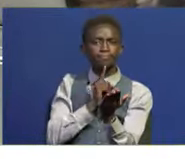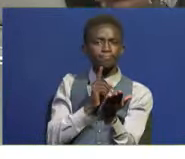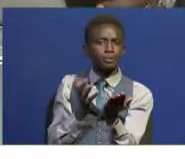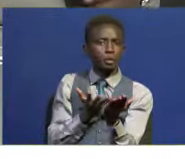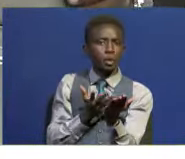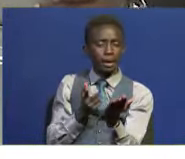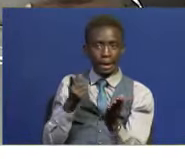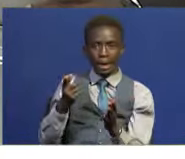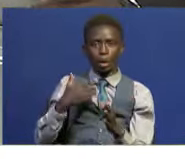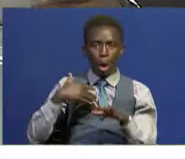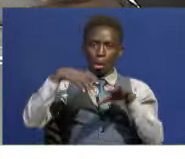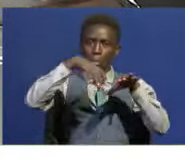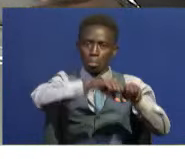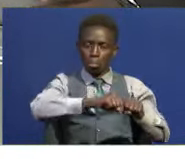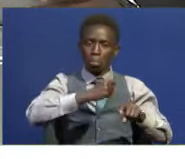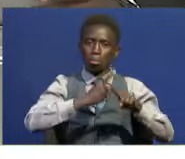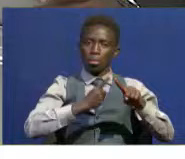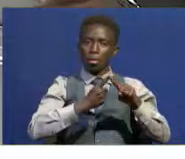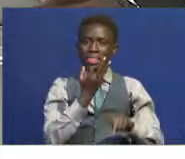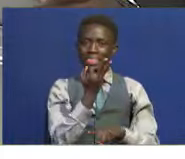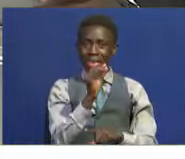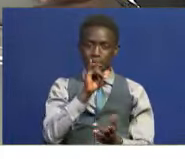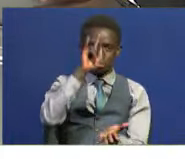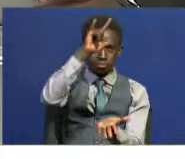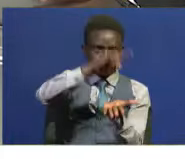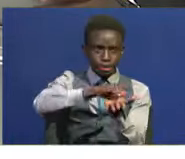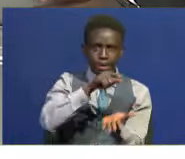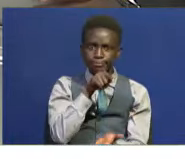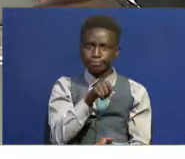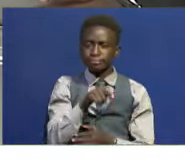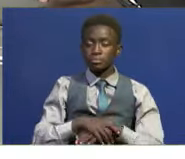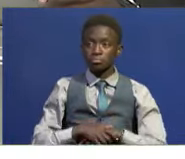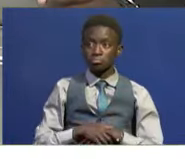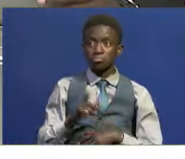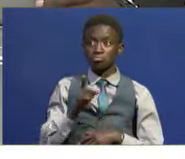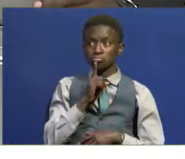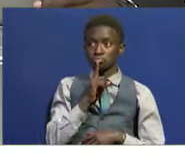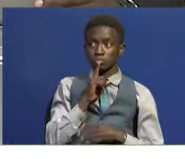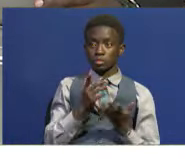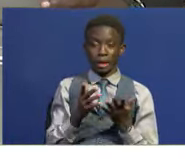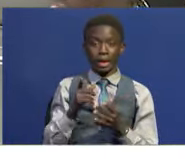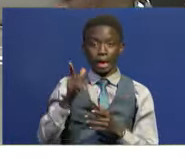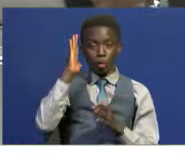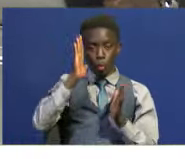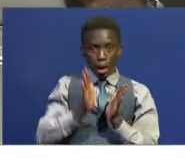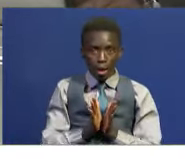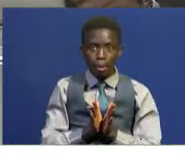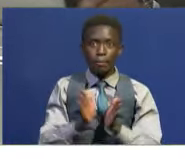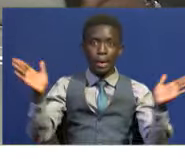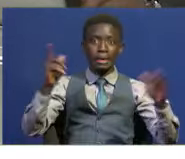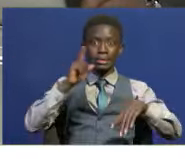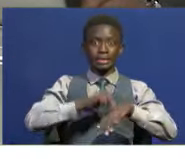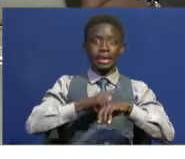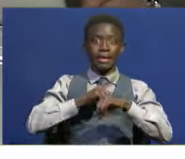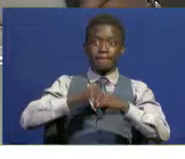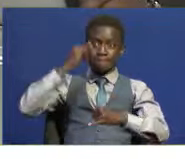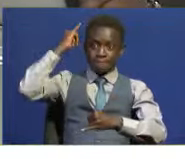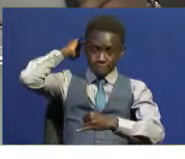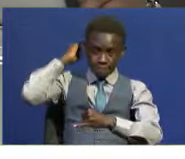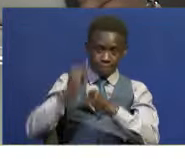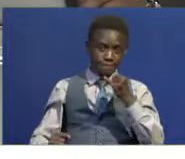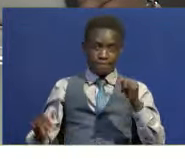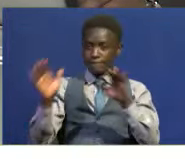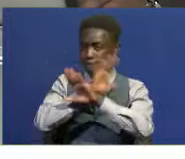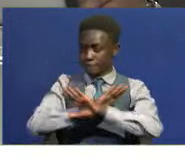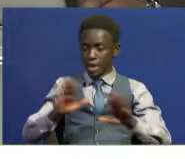30 years. Kiptoo's explanation that details on the deal will only be made public once finalized by Treasury angered members of the